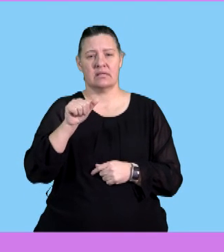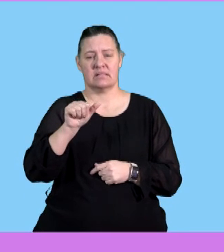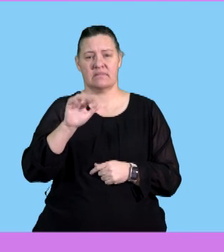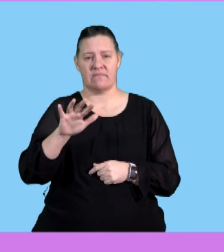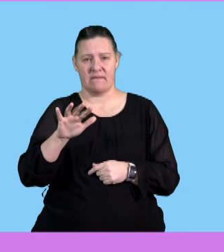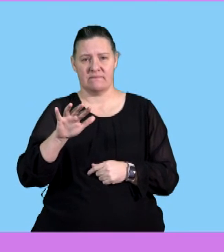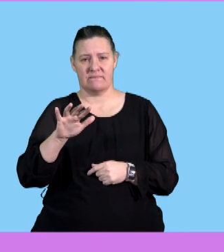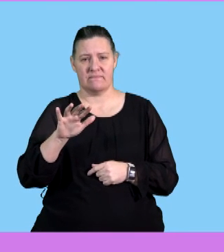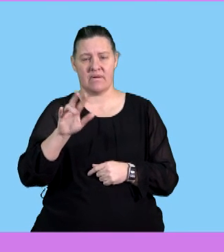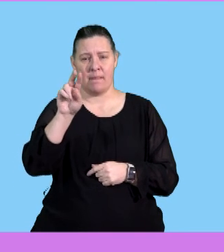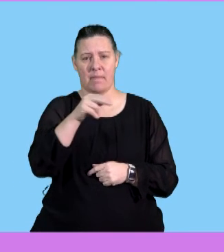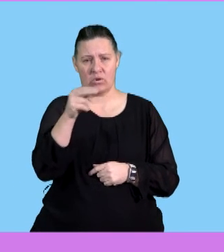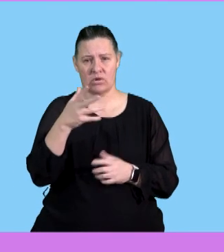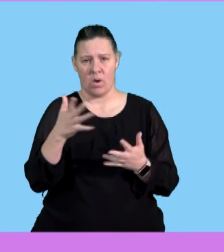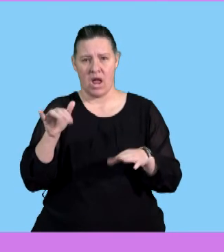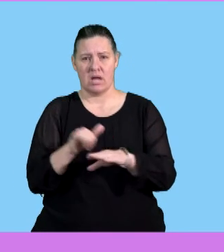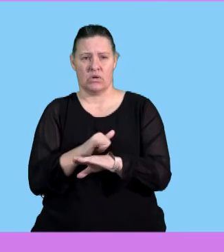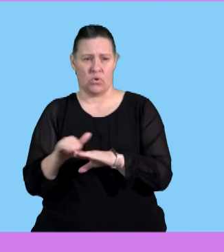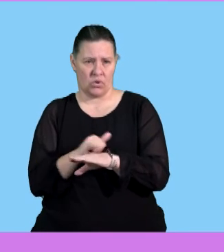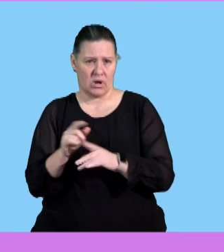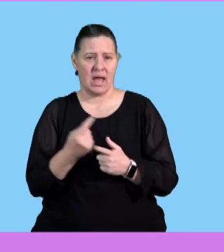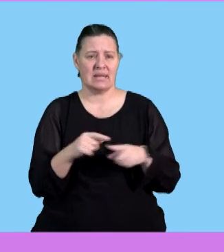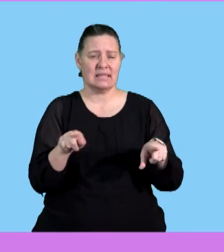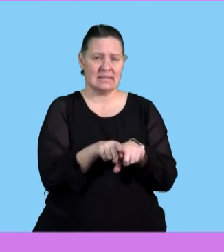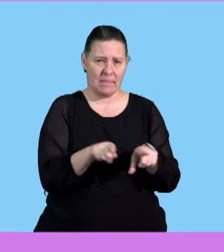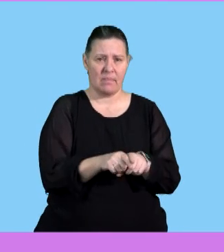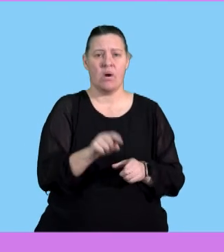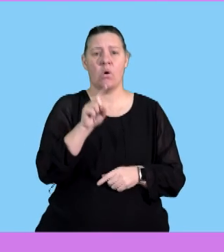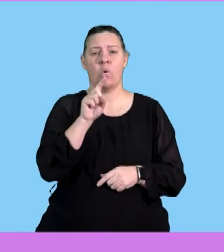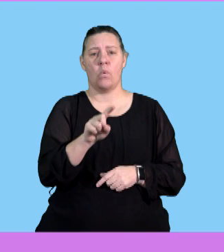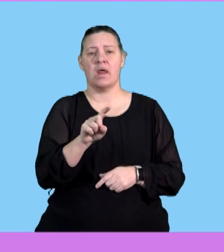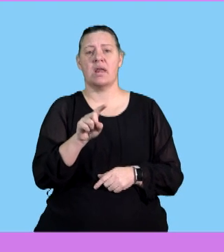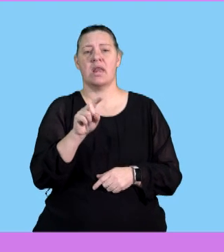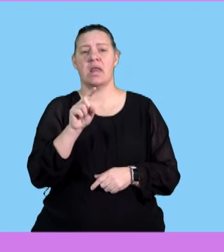£187.65 in New York, and the same pair of sneakers is